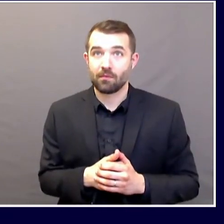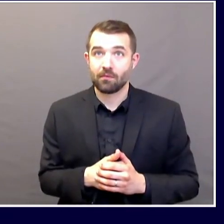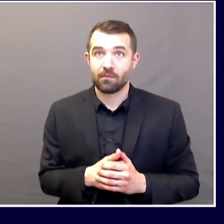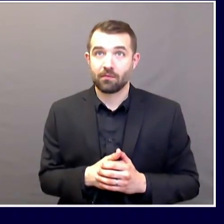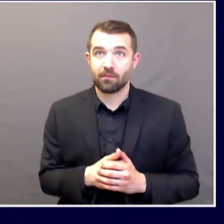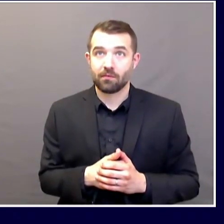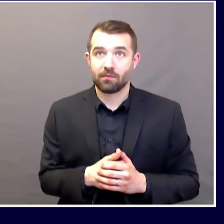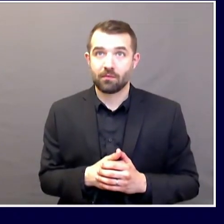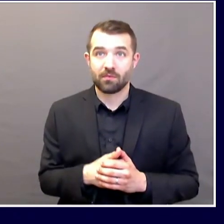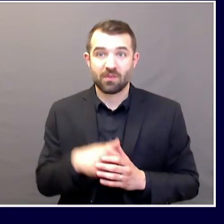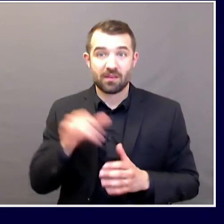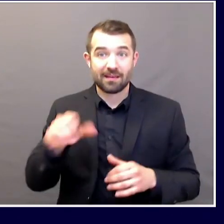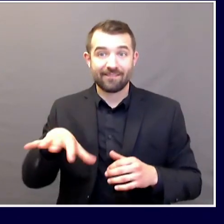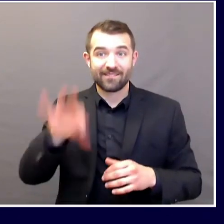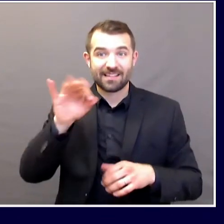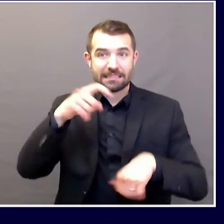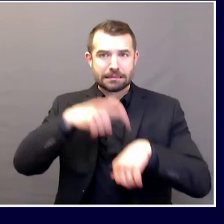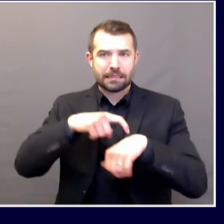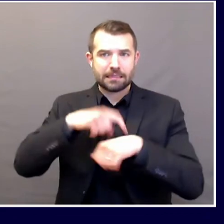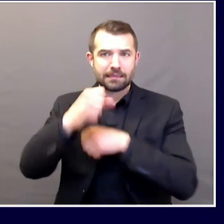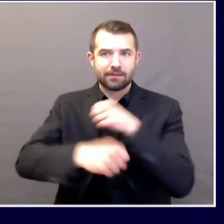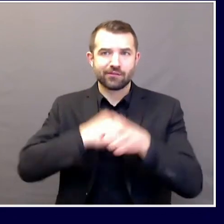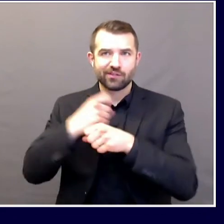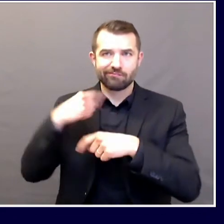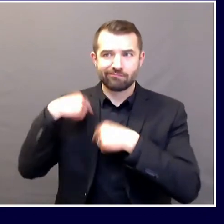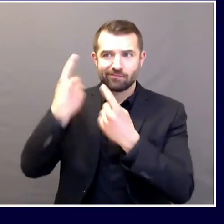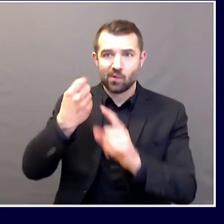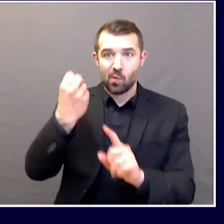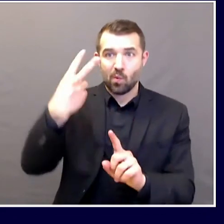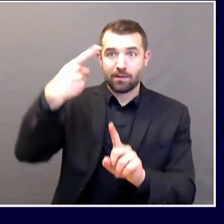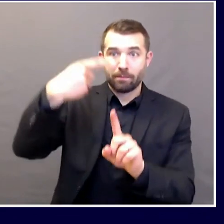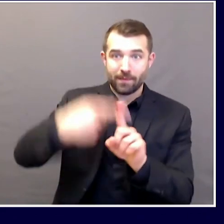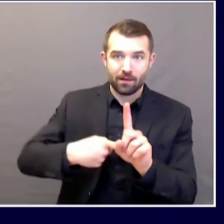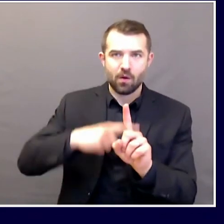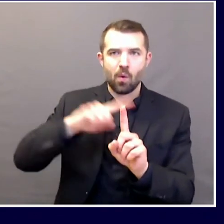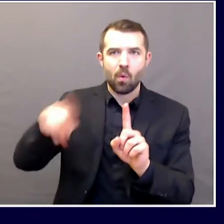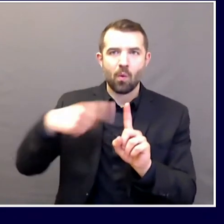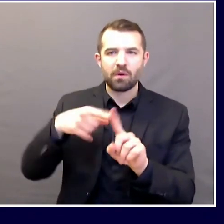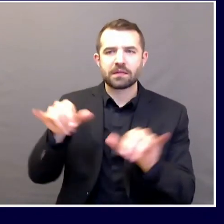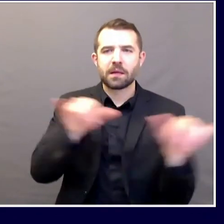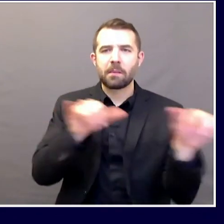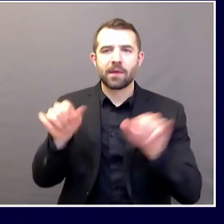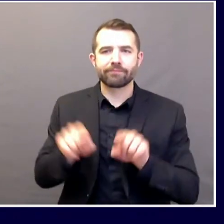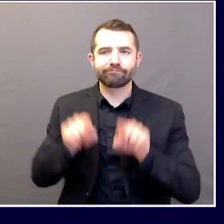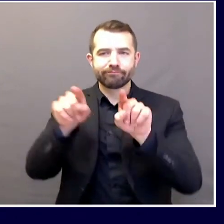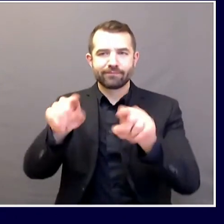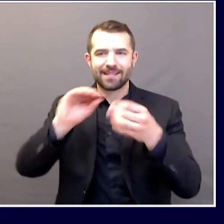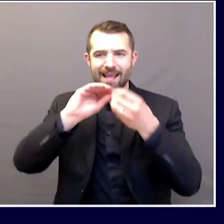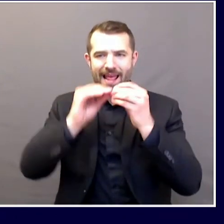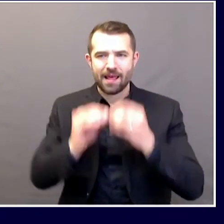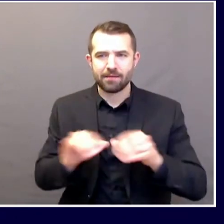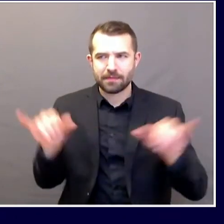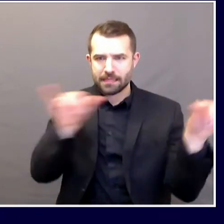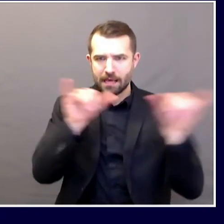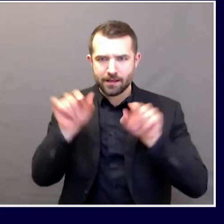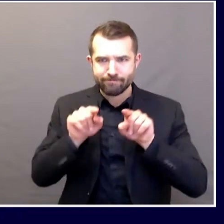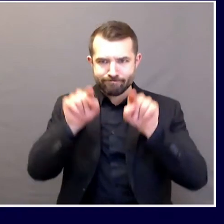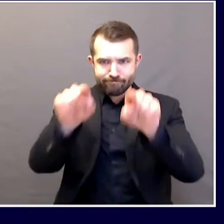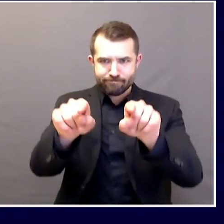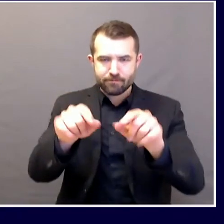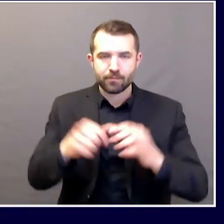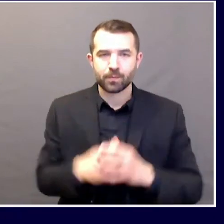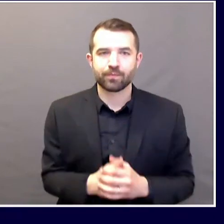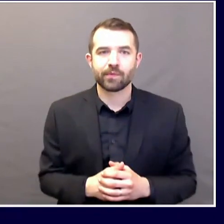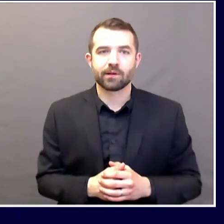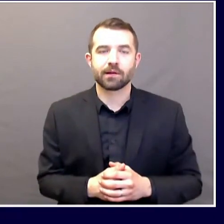numbers like this, things that preceded it and followed it by chance? Well, what's interesting, Brian, is that there have been some